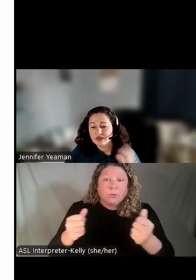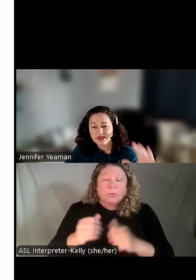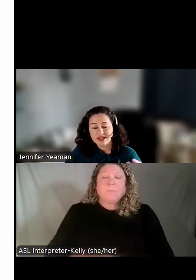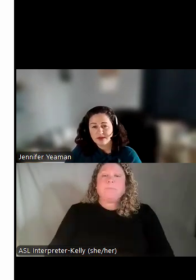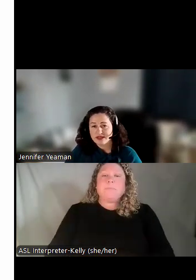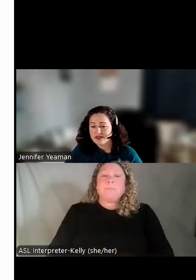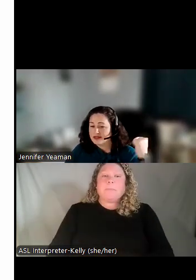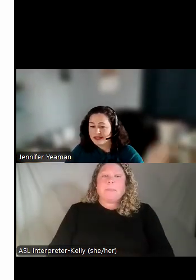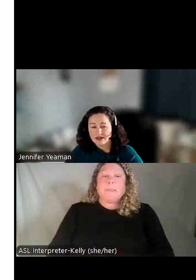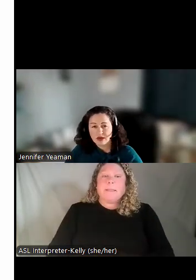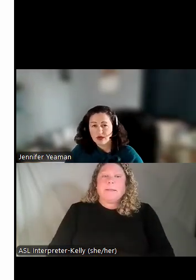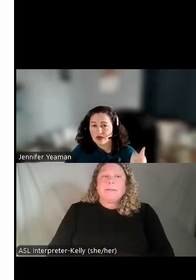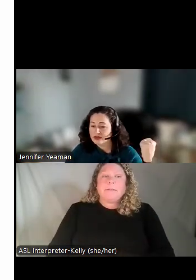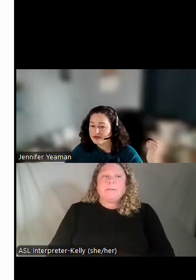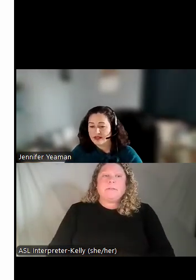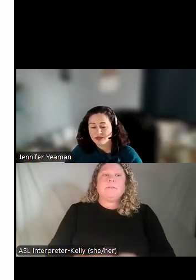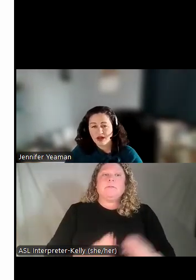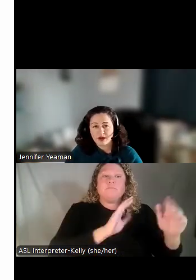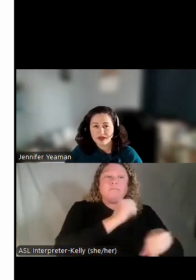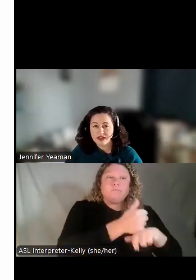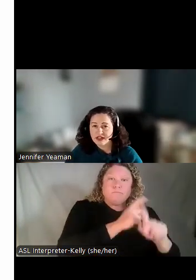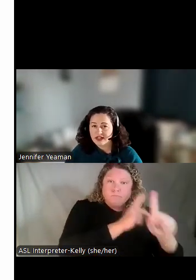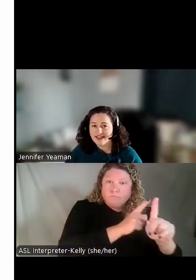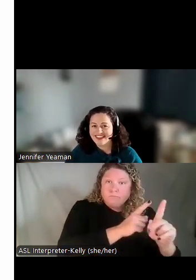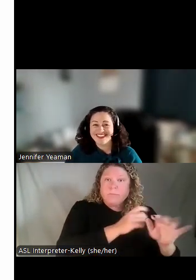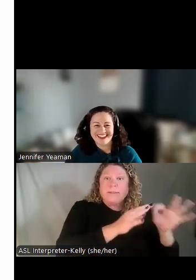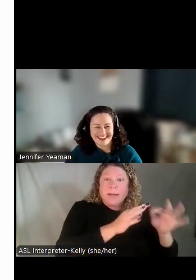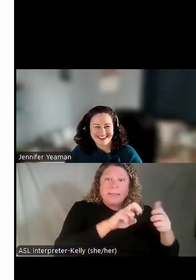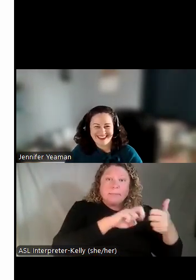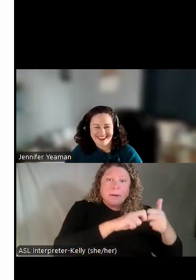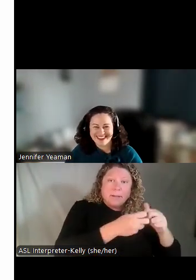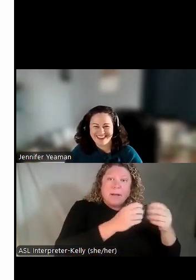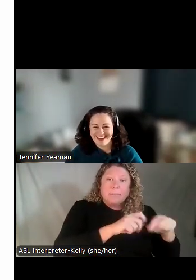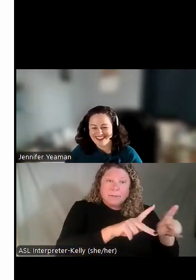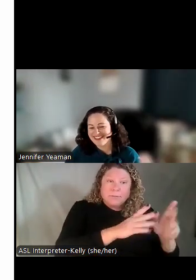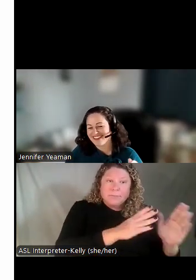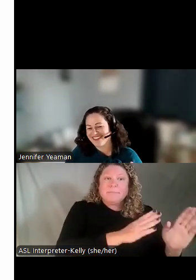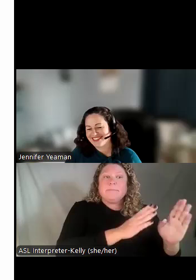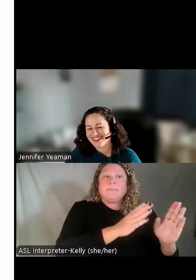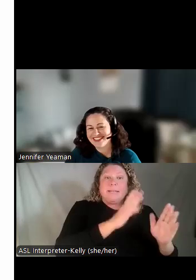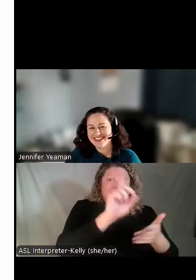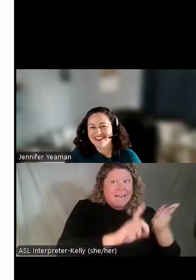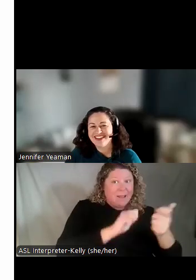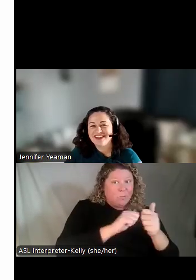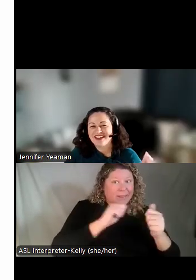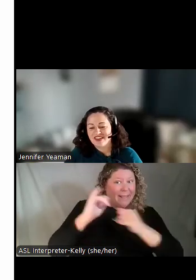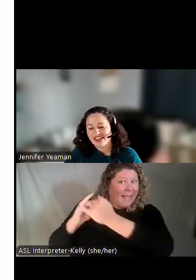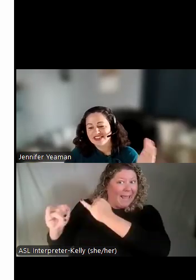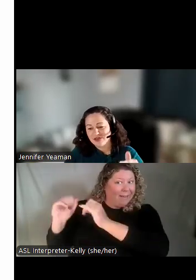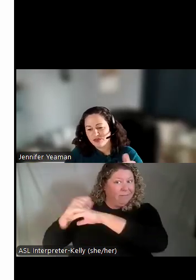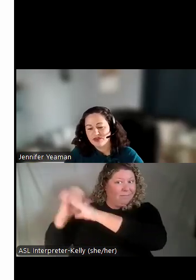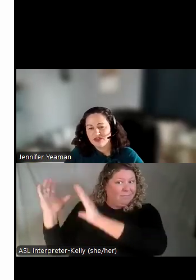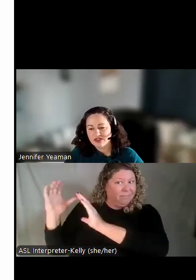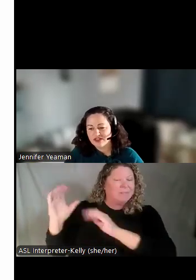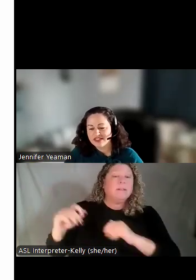again, going through those steps, setting the goal, defining the problem opportunity, designing with the end in mind, or at least direction. The